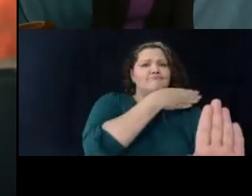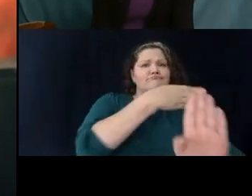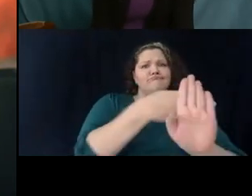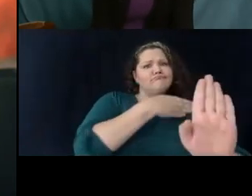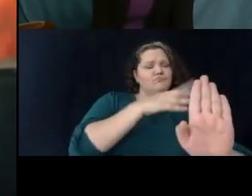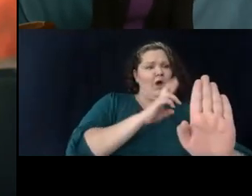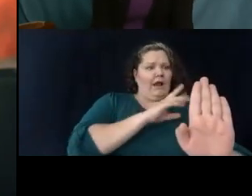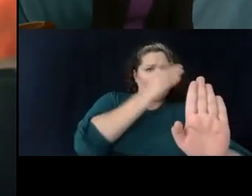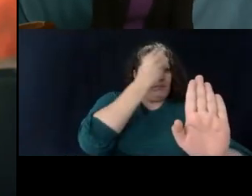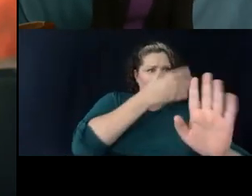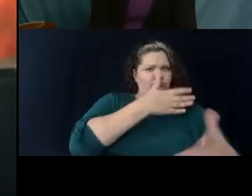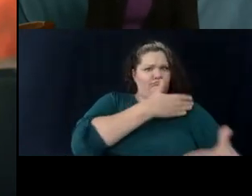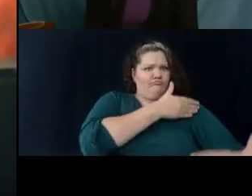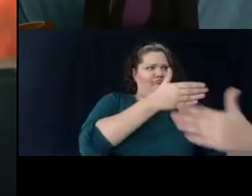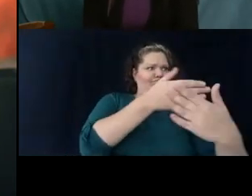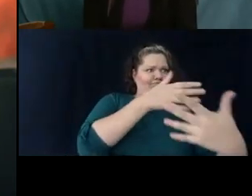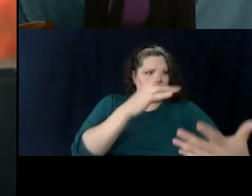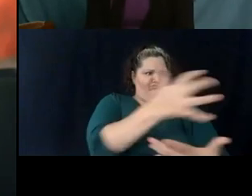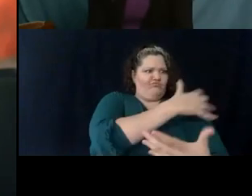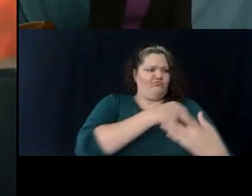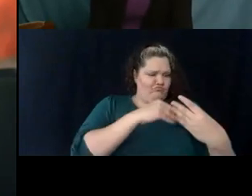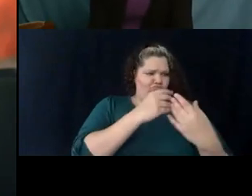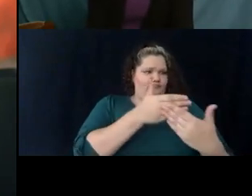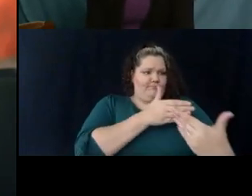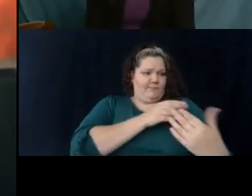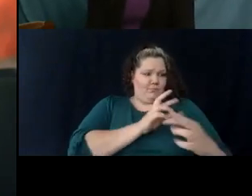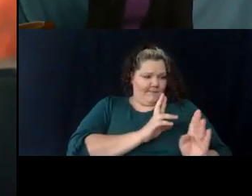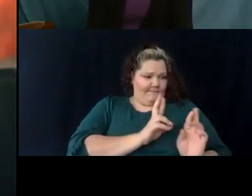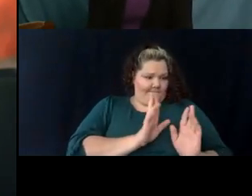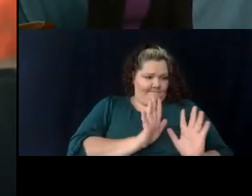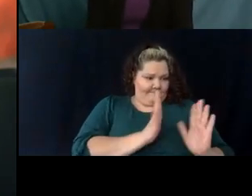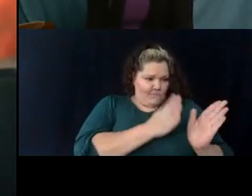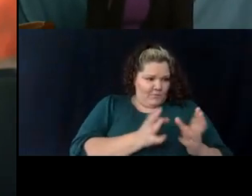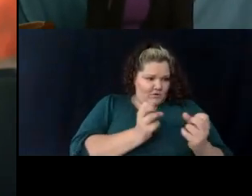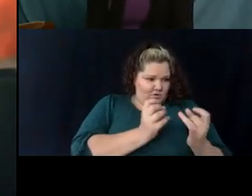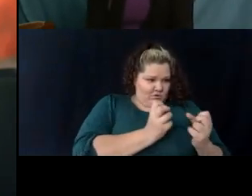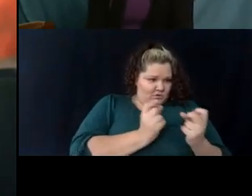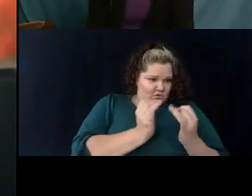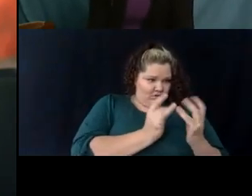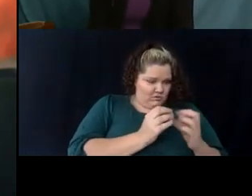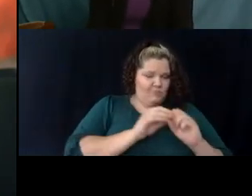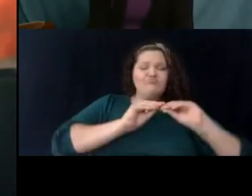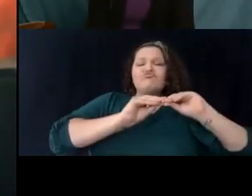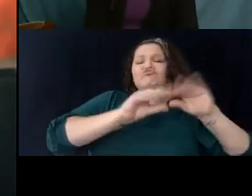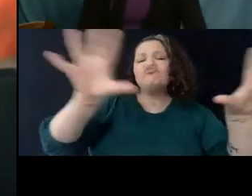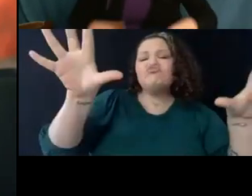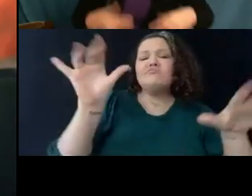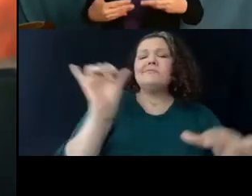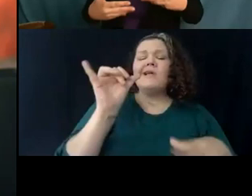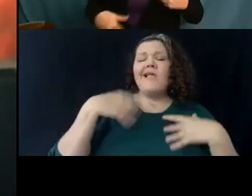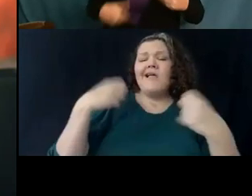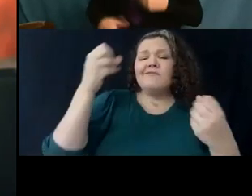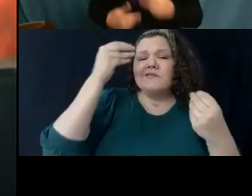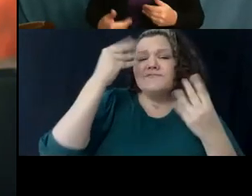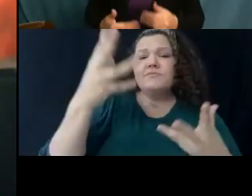good for something that you're going to post on the web and it's going to be available for individuals after the fact. And there's time to spend for the